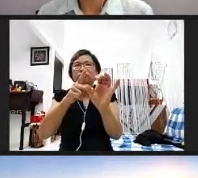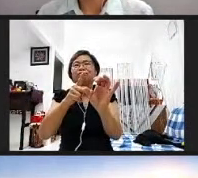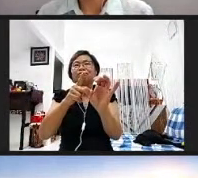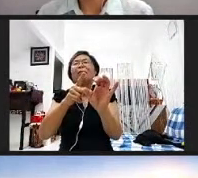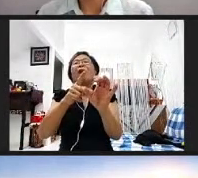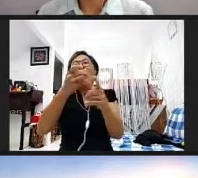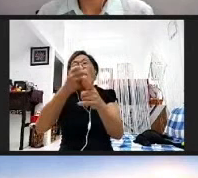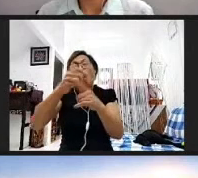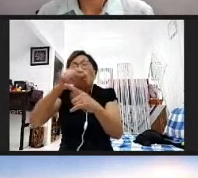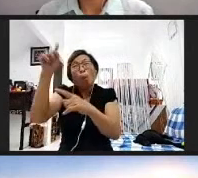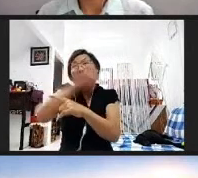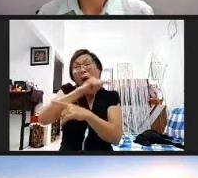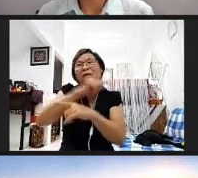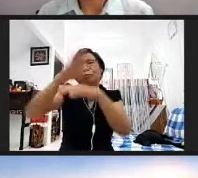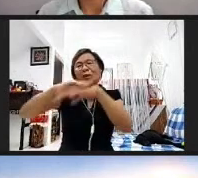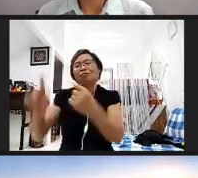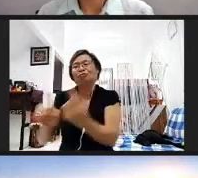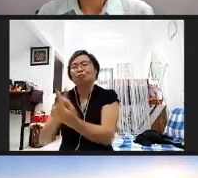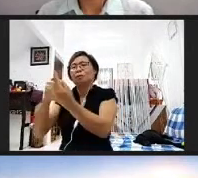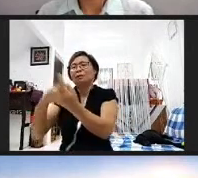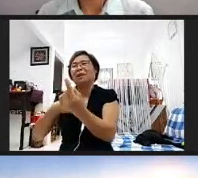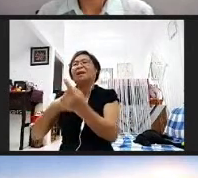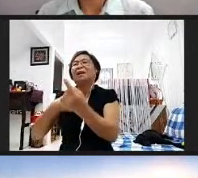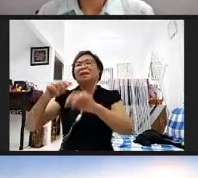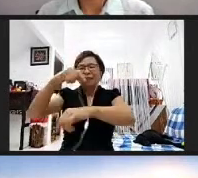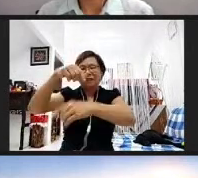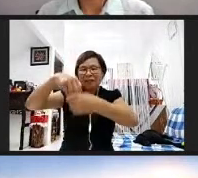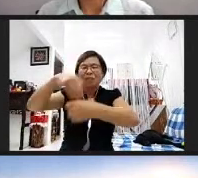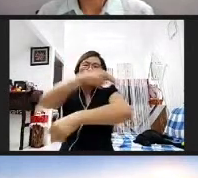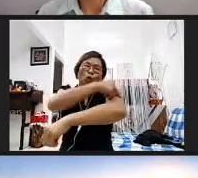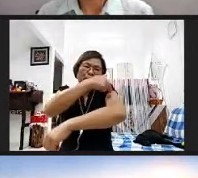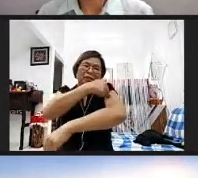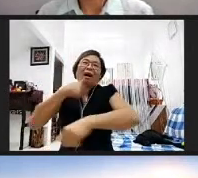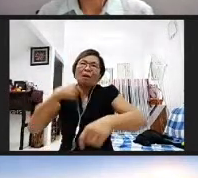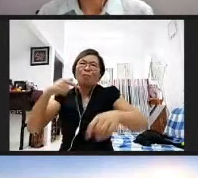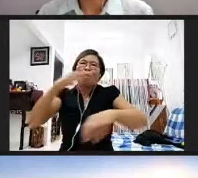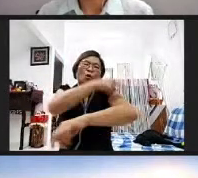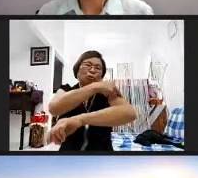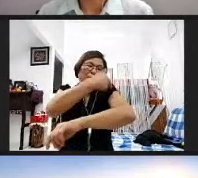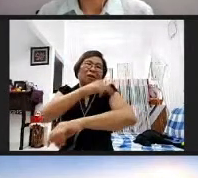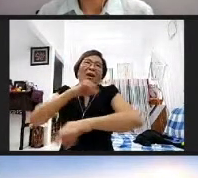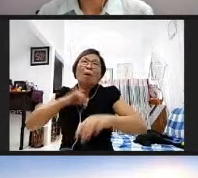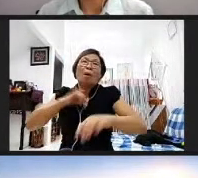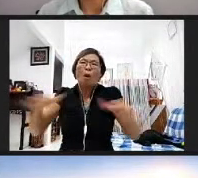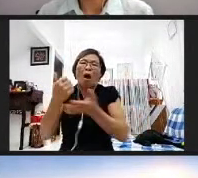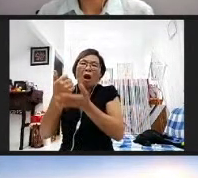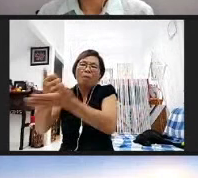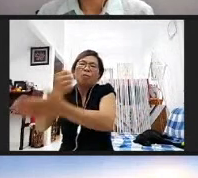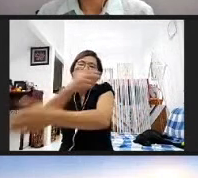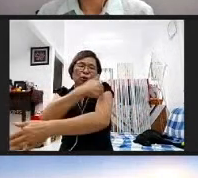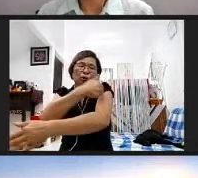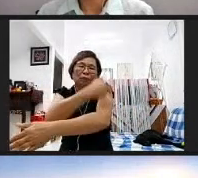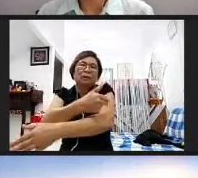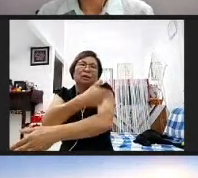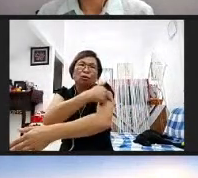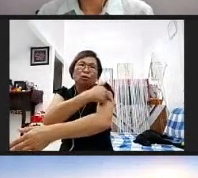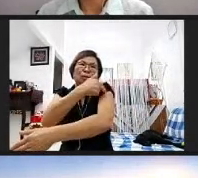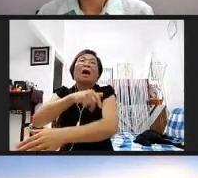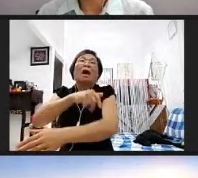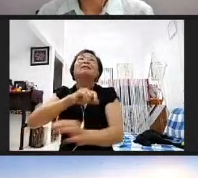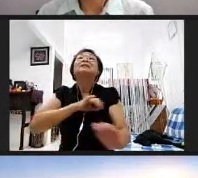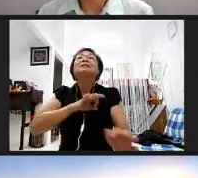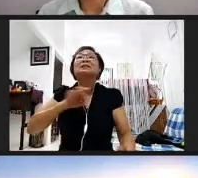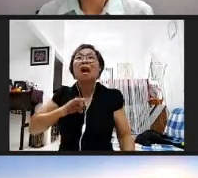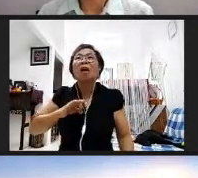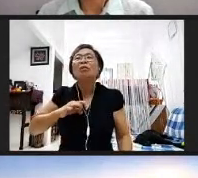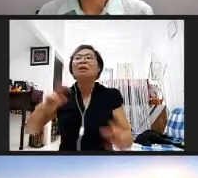is at the hospital level, what I did to help the hospital and the staff to take